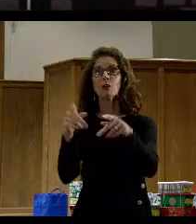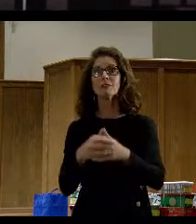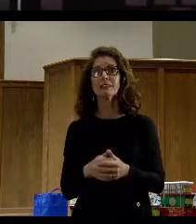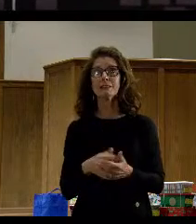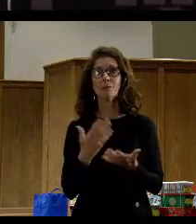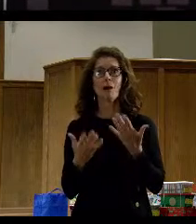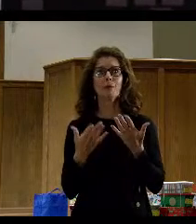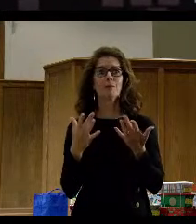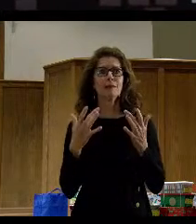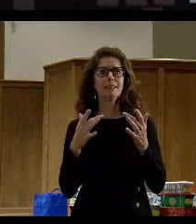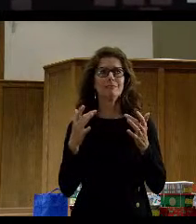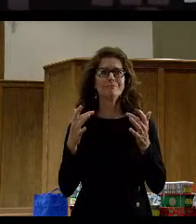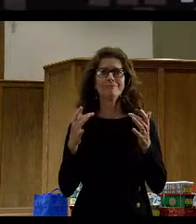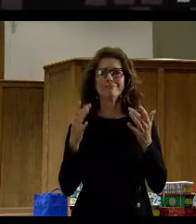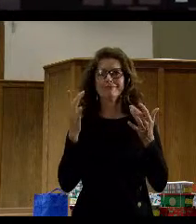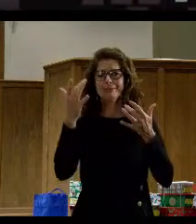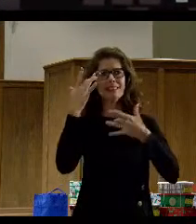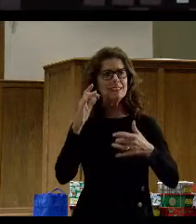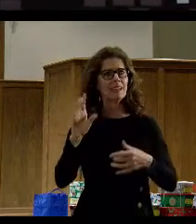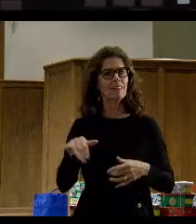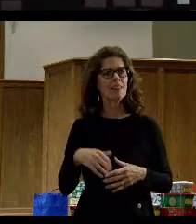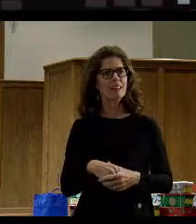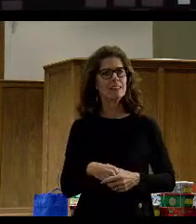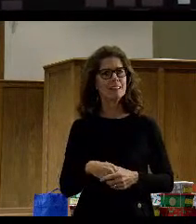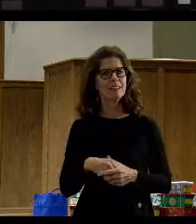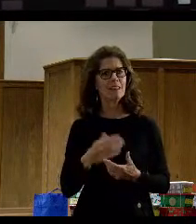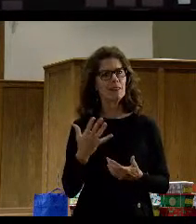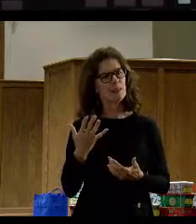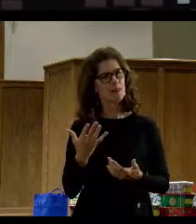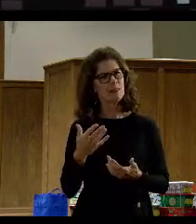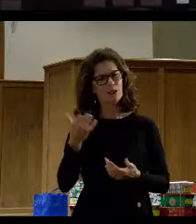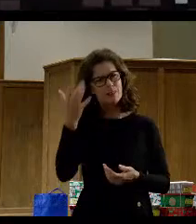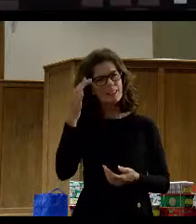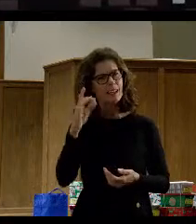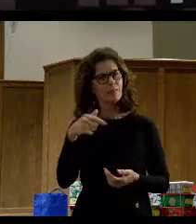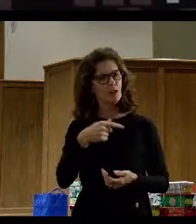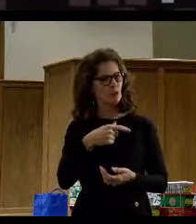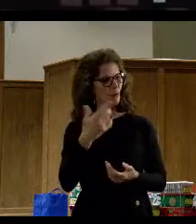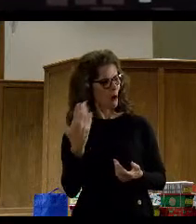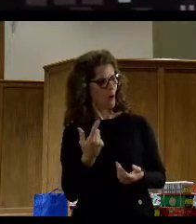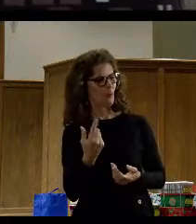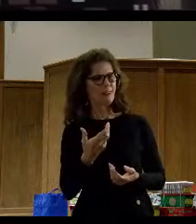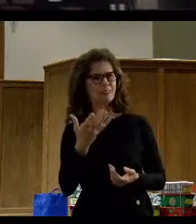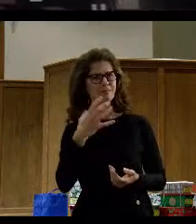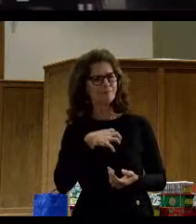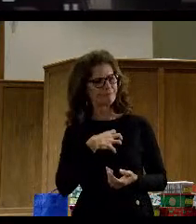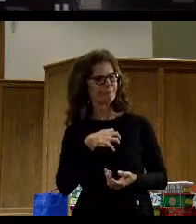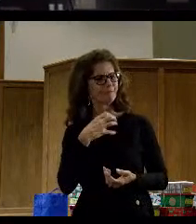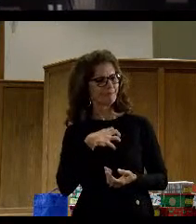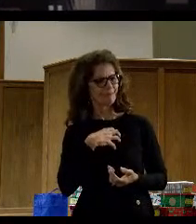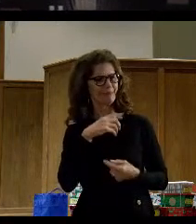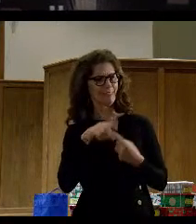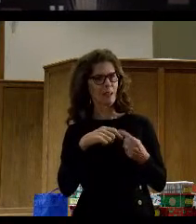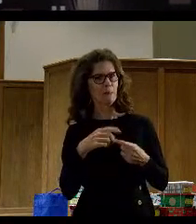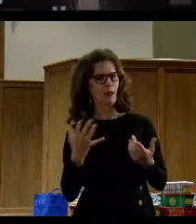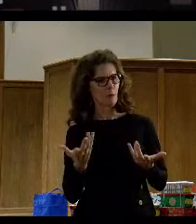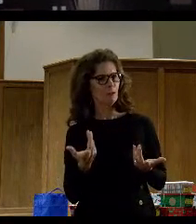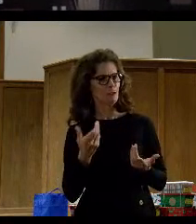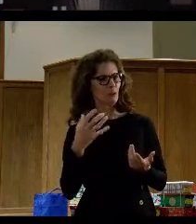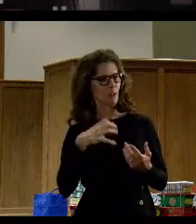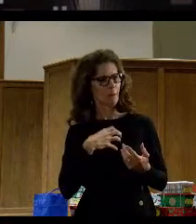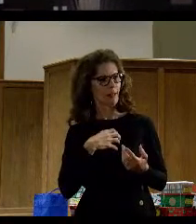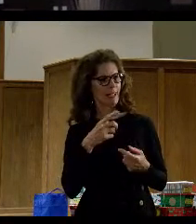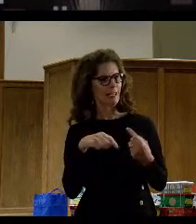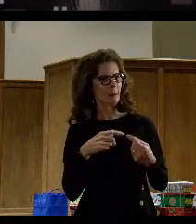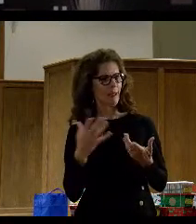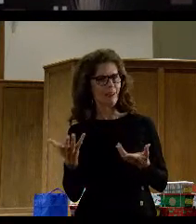it. Like, they're probably really irritated that you keep ranting about whatever you rant about to